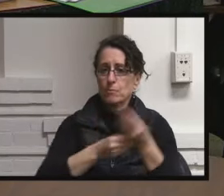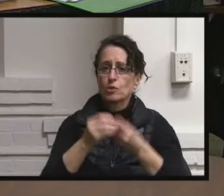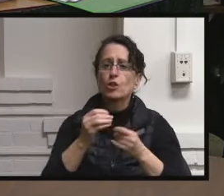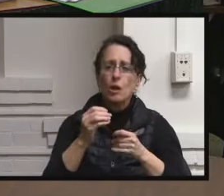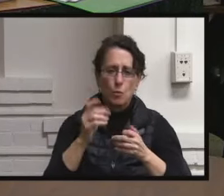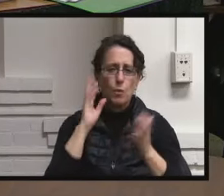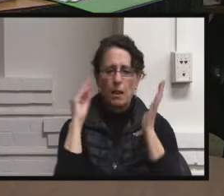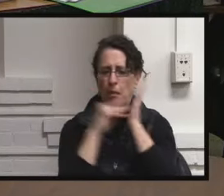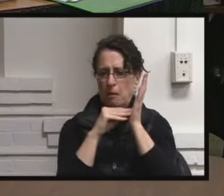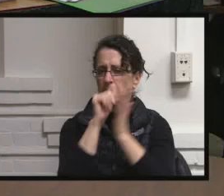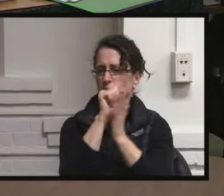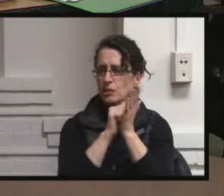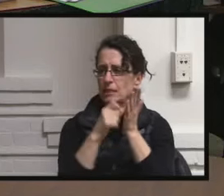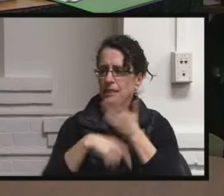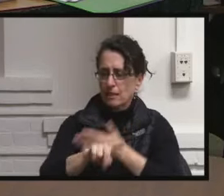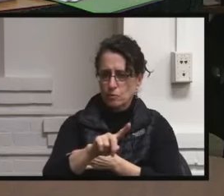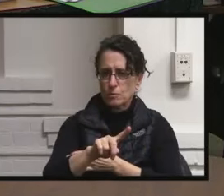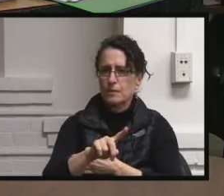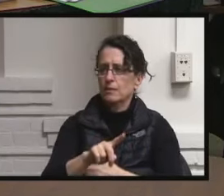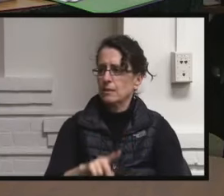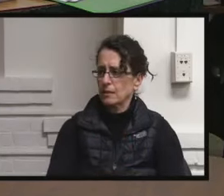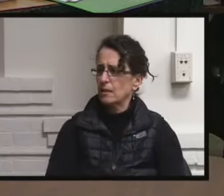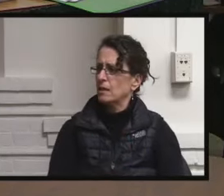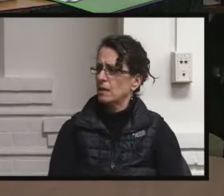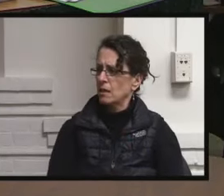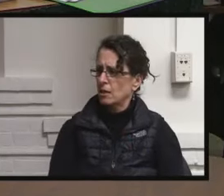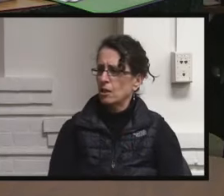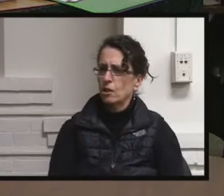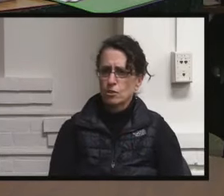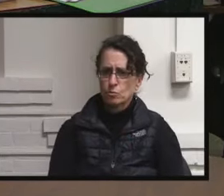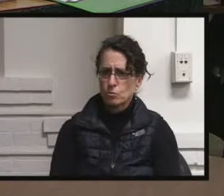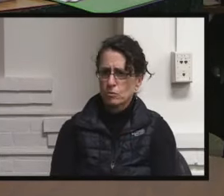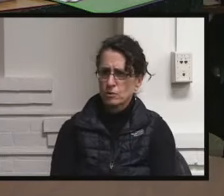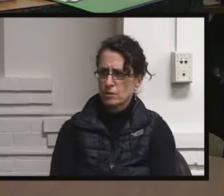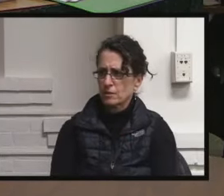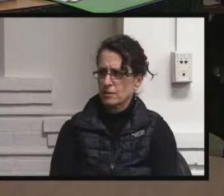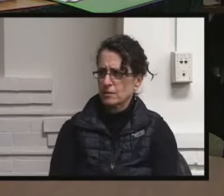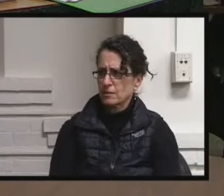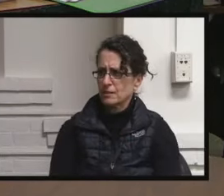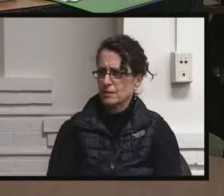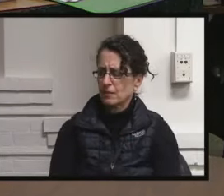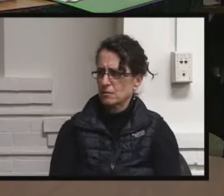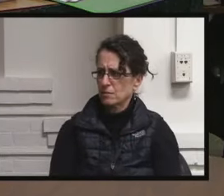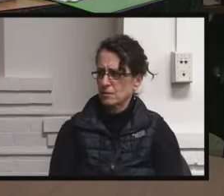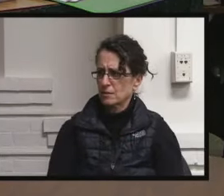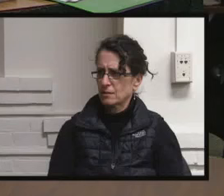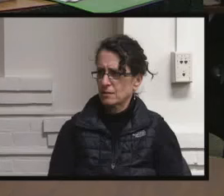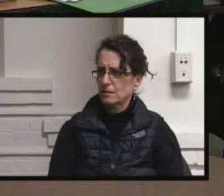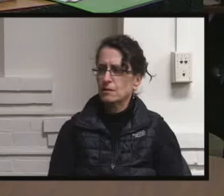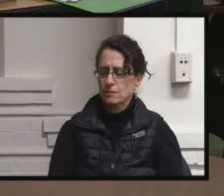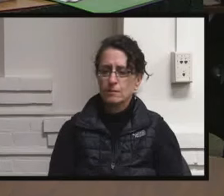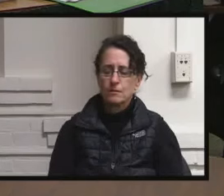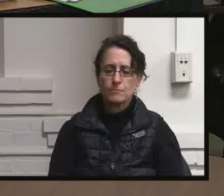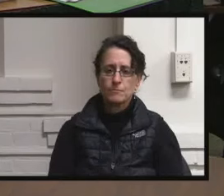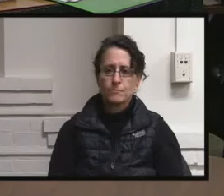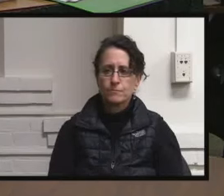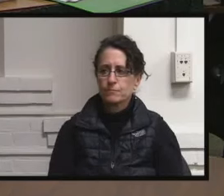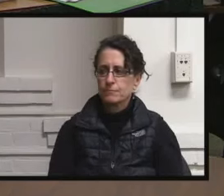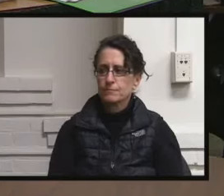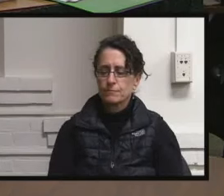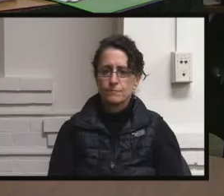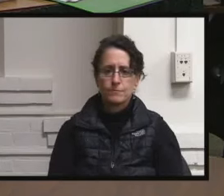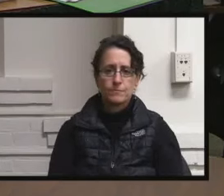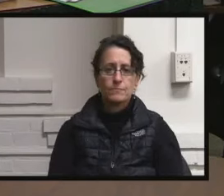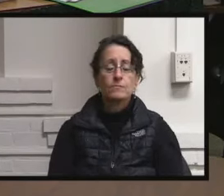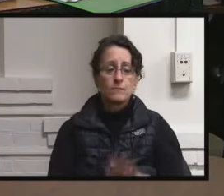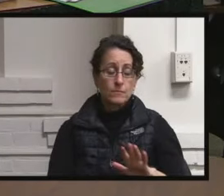this discussion for 2 weeks out. And hopefully when the press explains what's going on, we are talking about